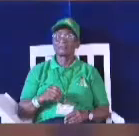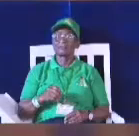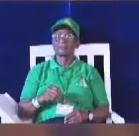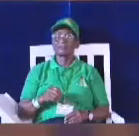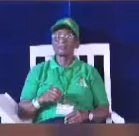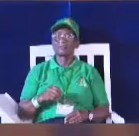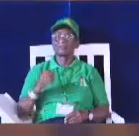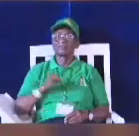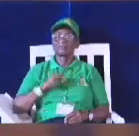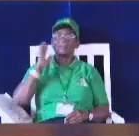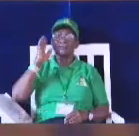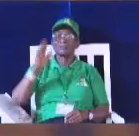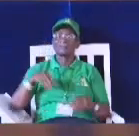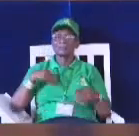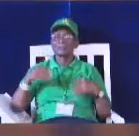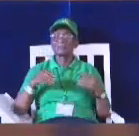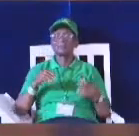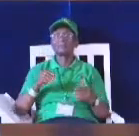for God.